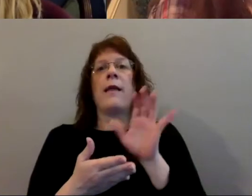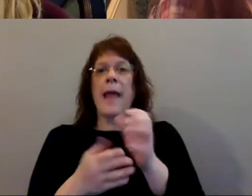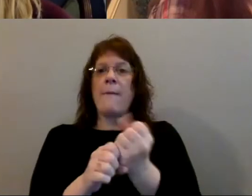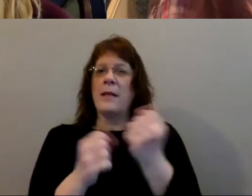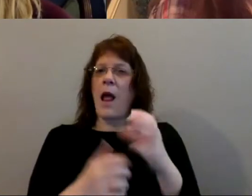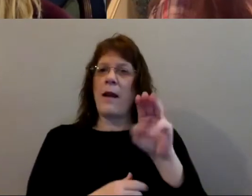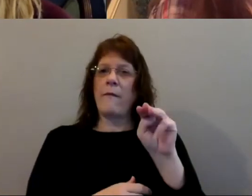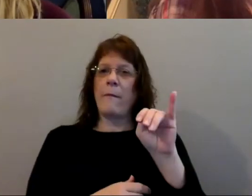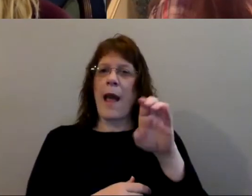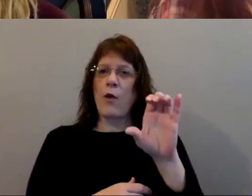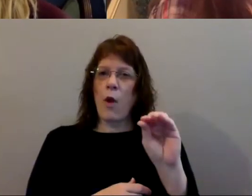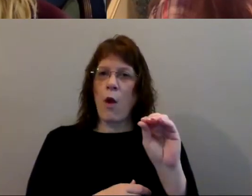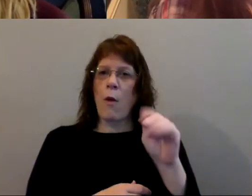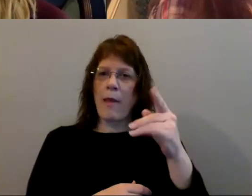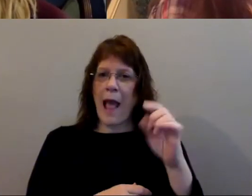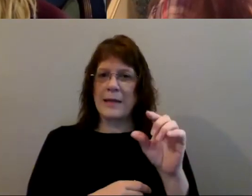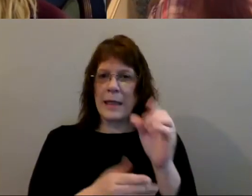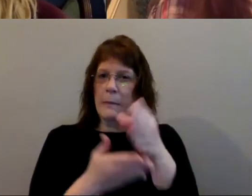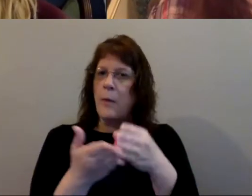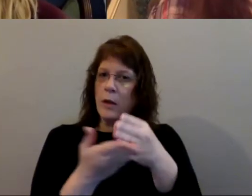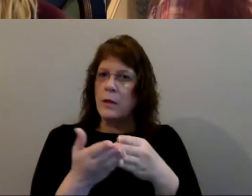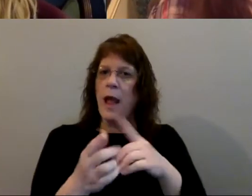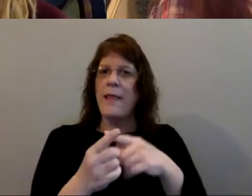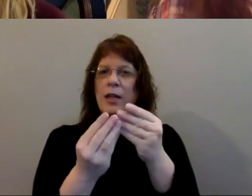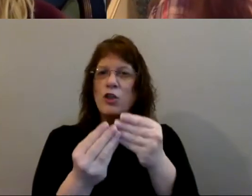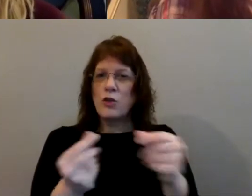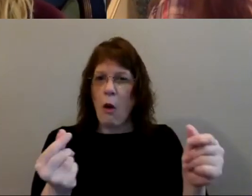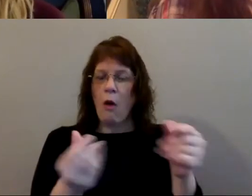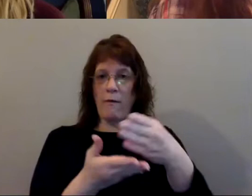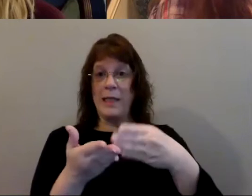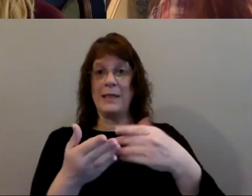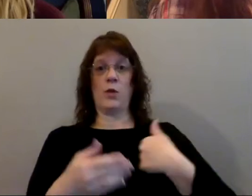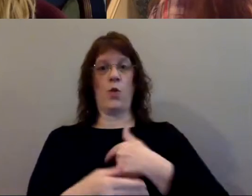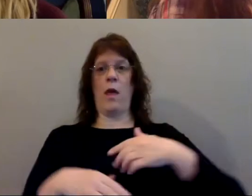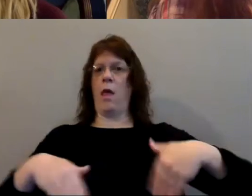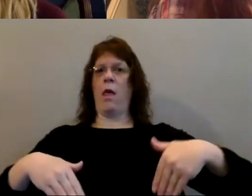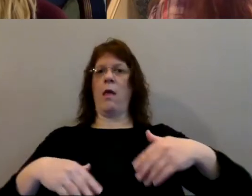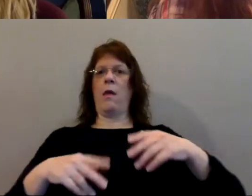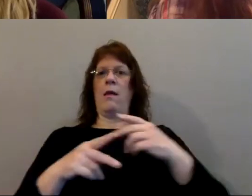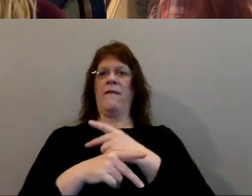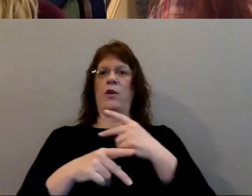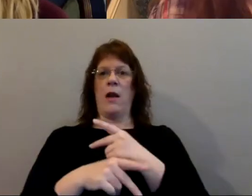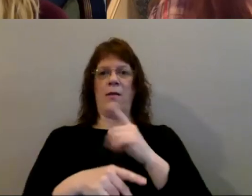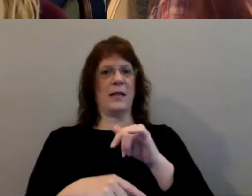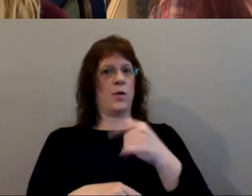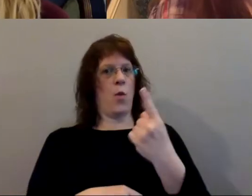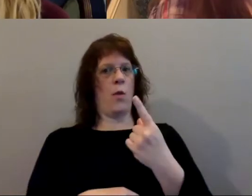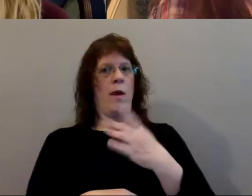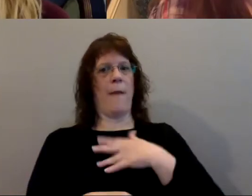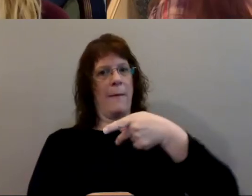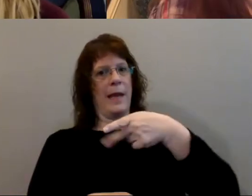microplastic fragments and then a lot of like dissolved compounds that we really haven't characterized yet. That is actually what my PhD focuses